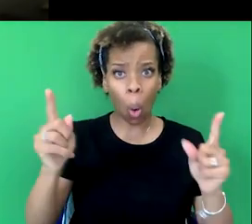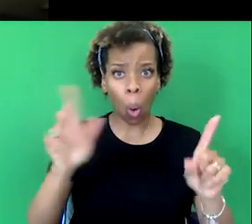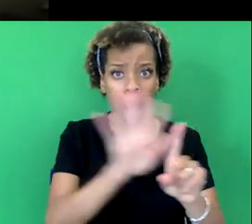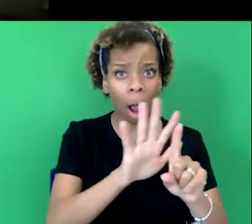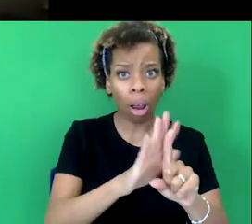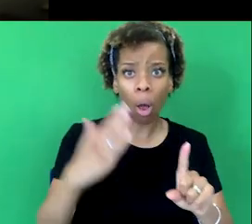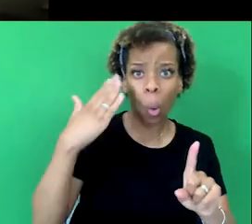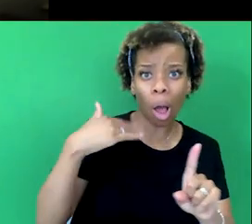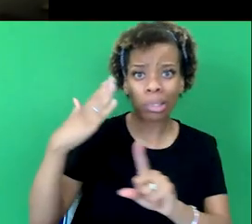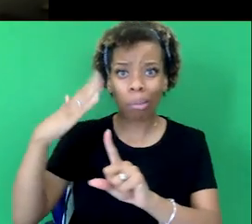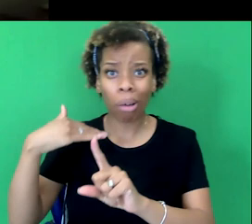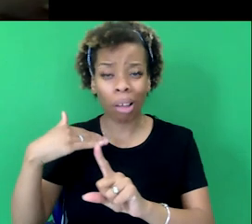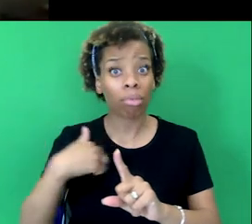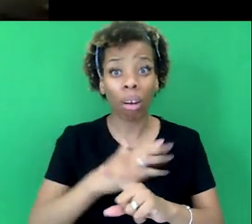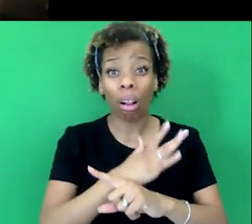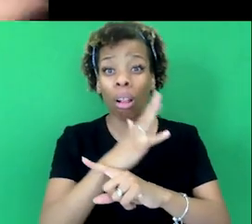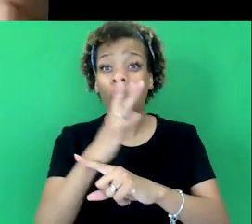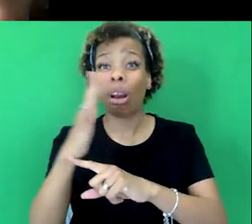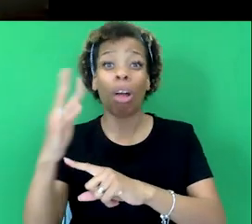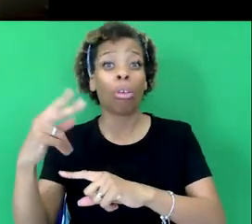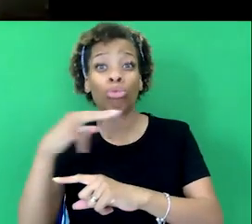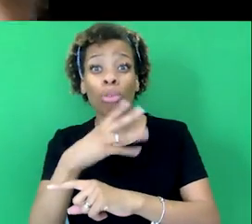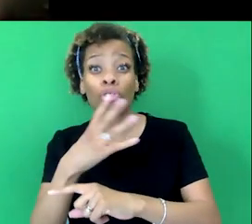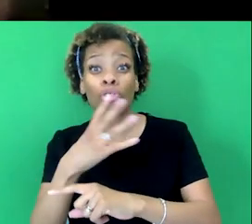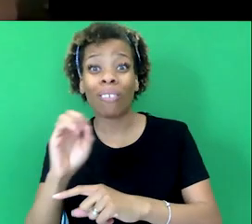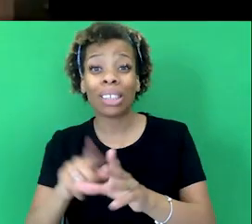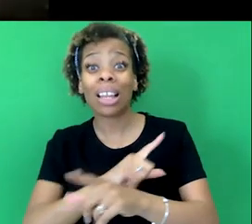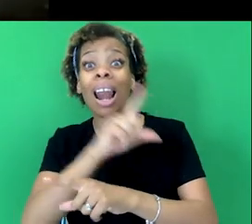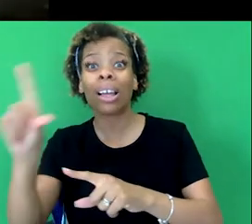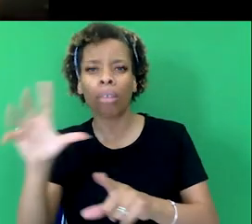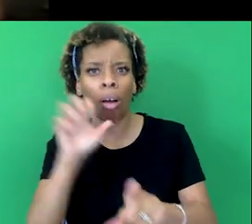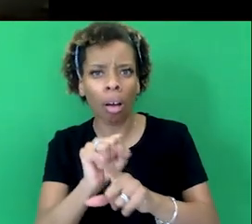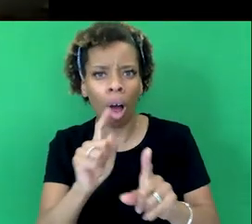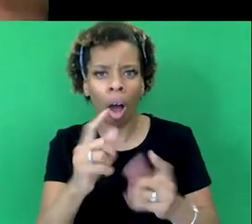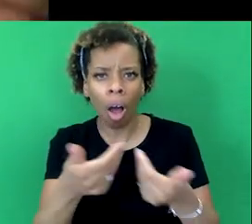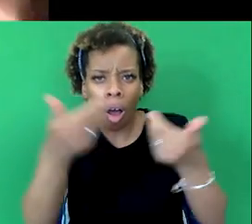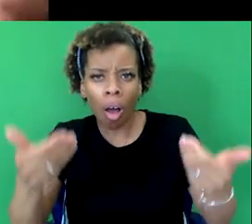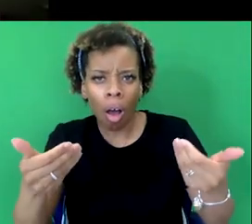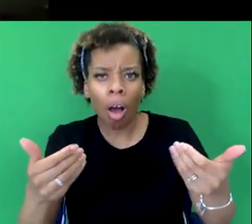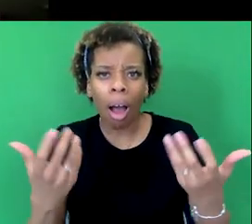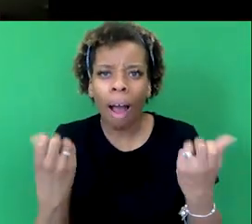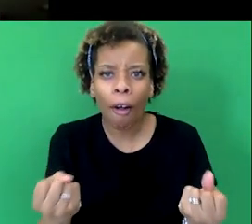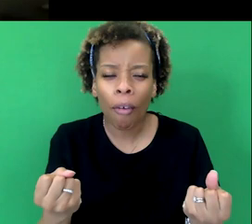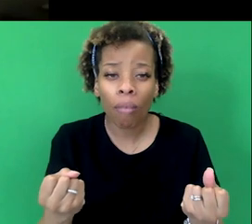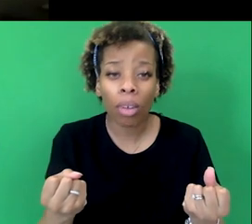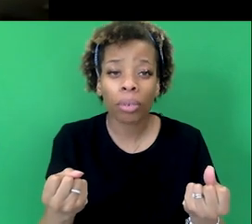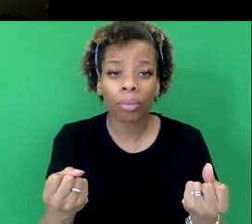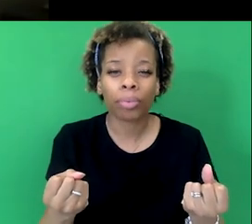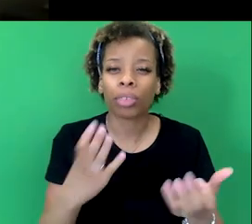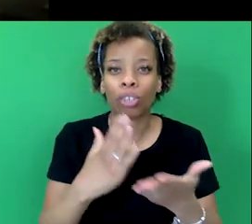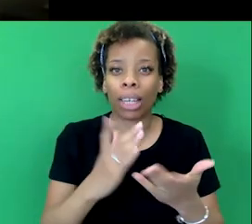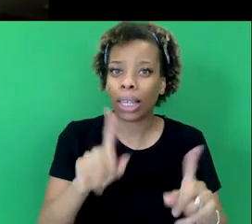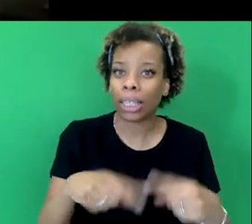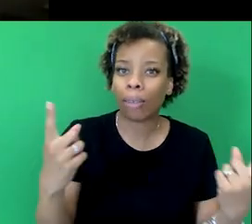another 150, 200 years. So it was not, it's completely different. And that's